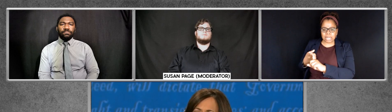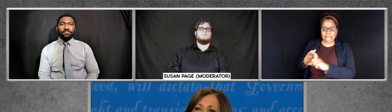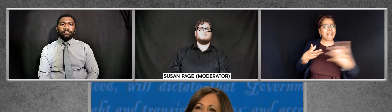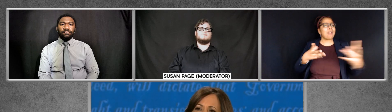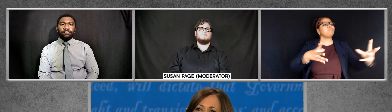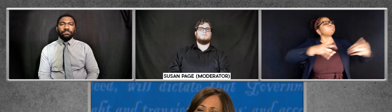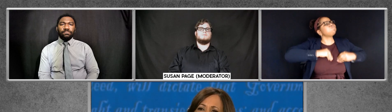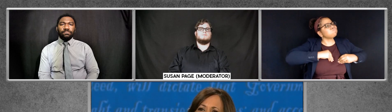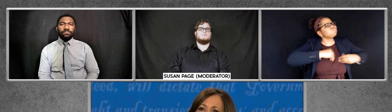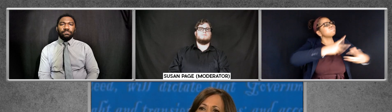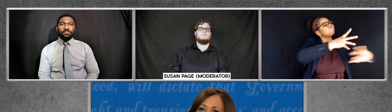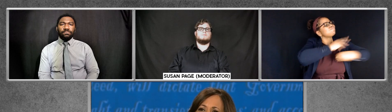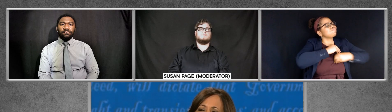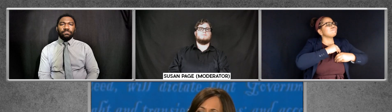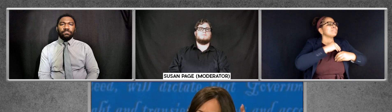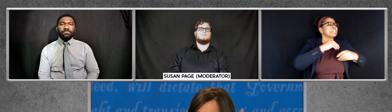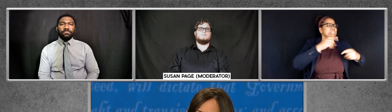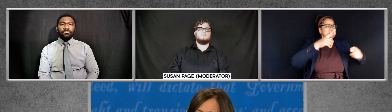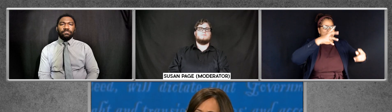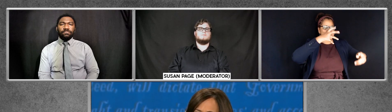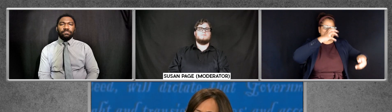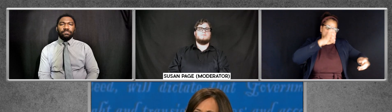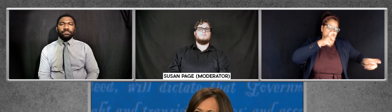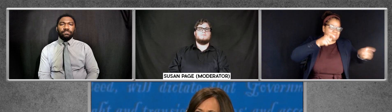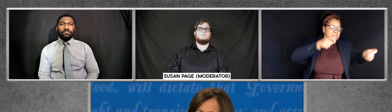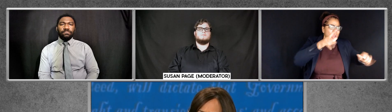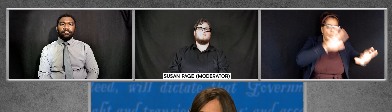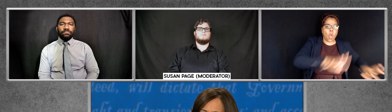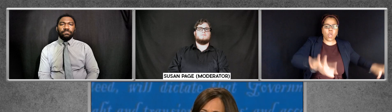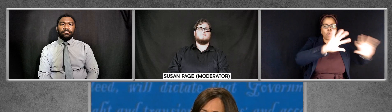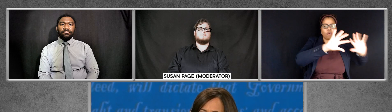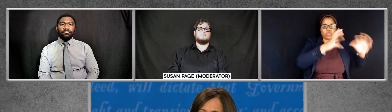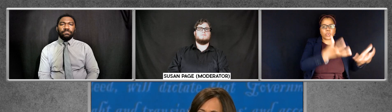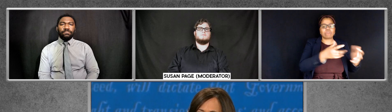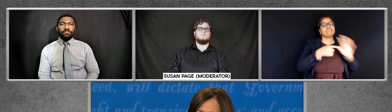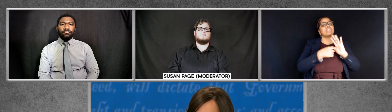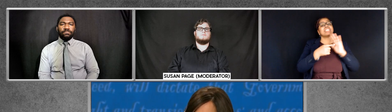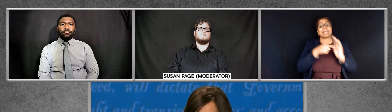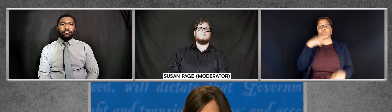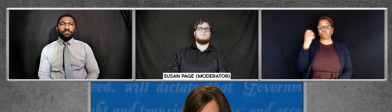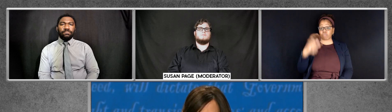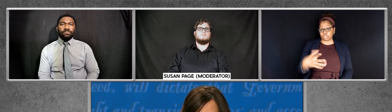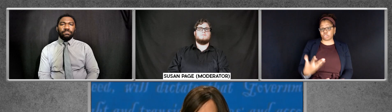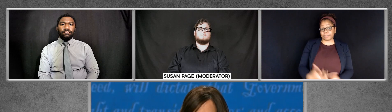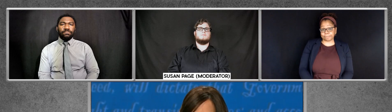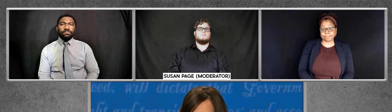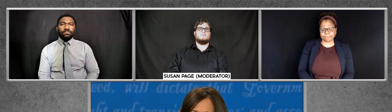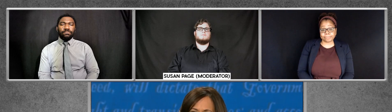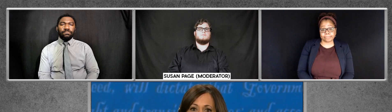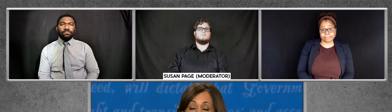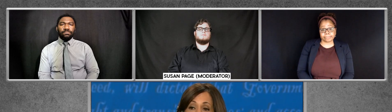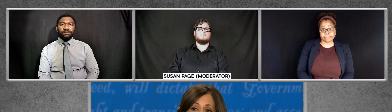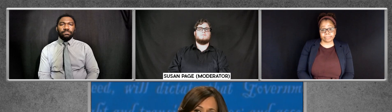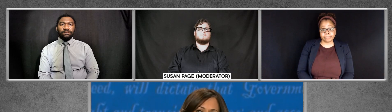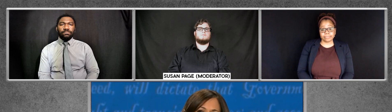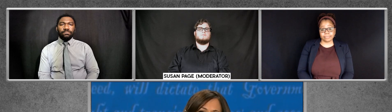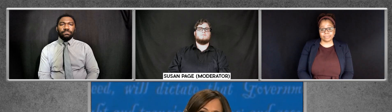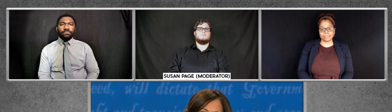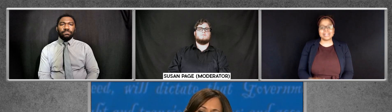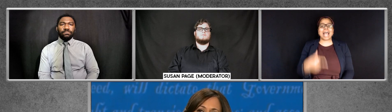embraced dictators around the world. Let's take, for example, Russia. So, I serve